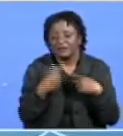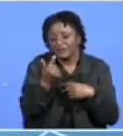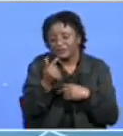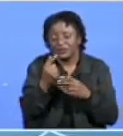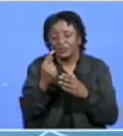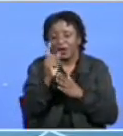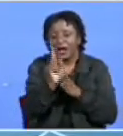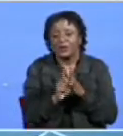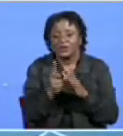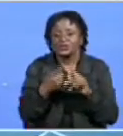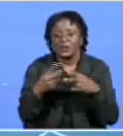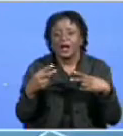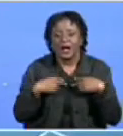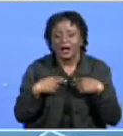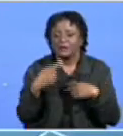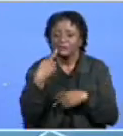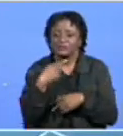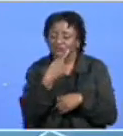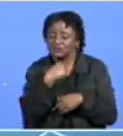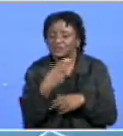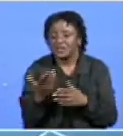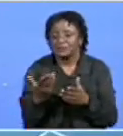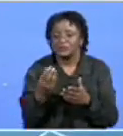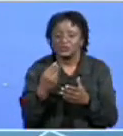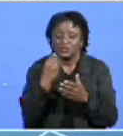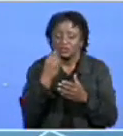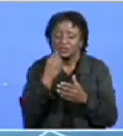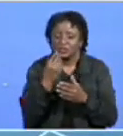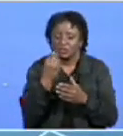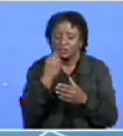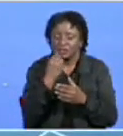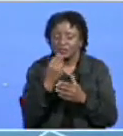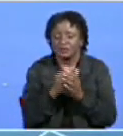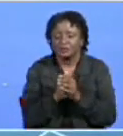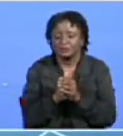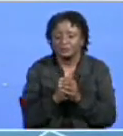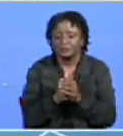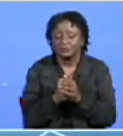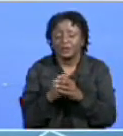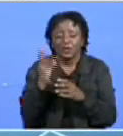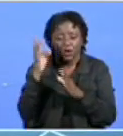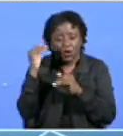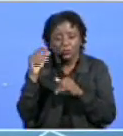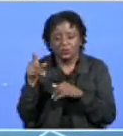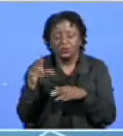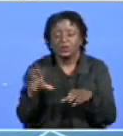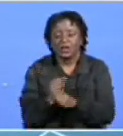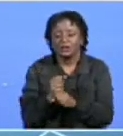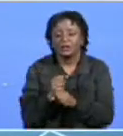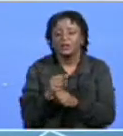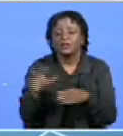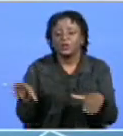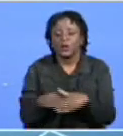Kanisha and Sanchez, thank you guys so much for joining us here on the Weekend Edition. And we hope you and your future husband get the wedding of your dreams.